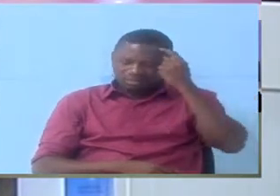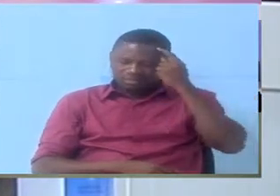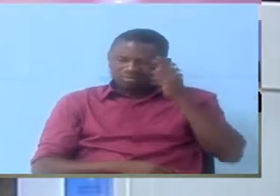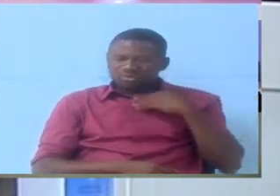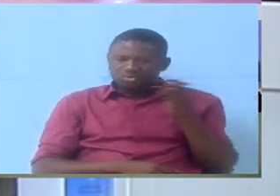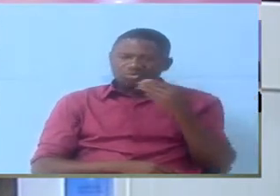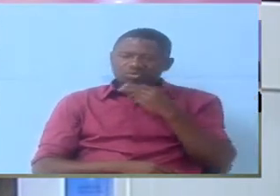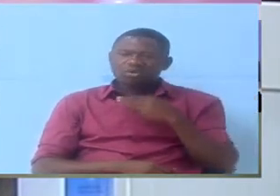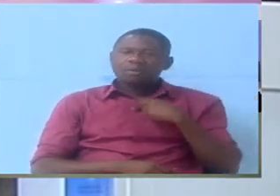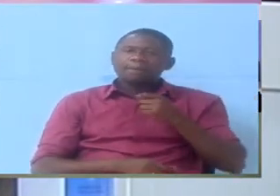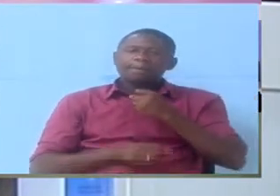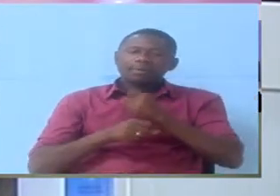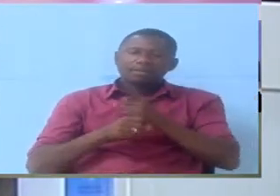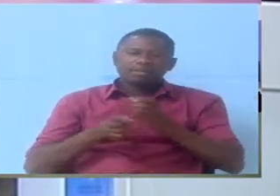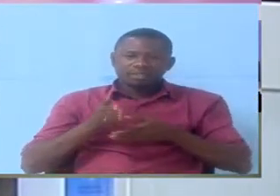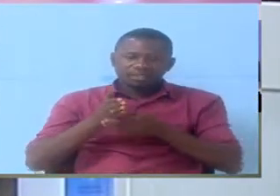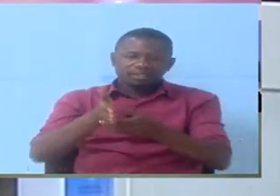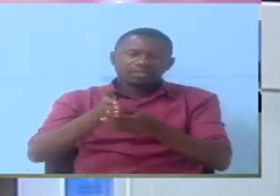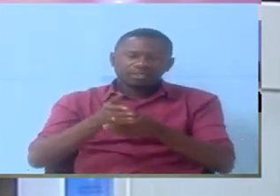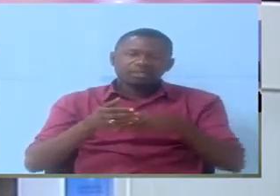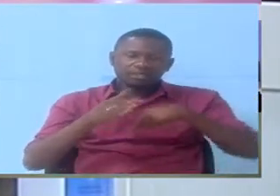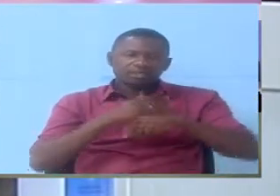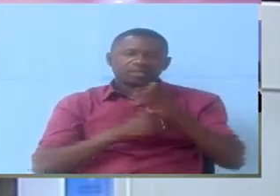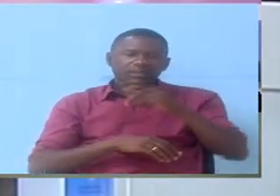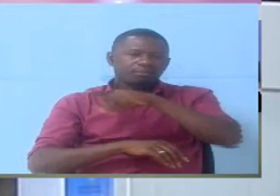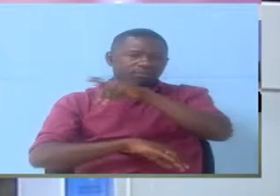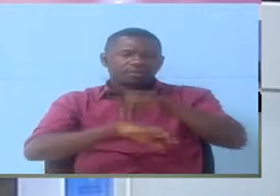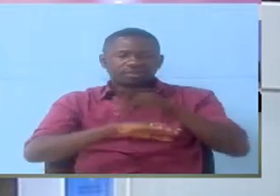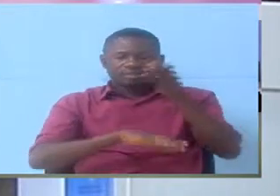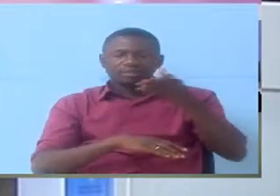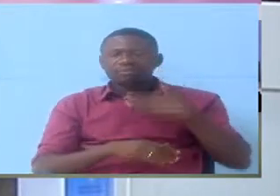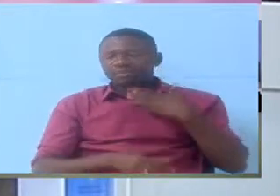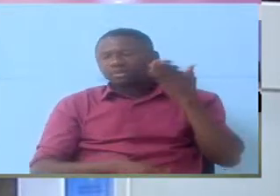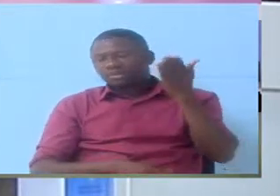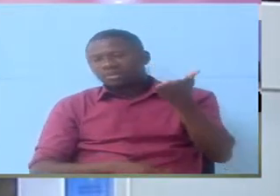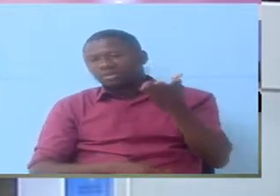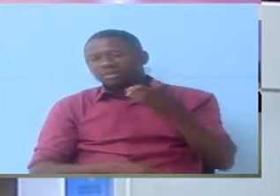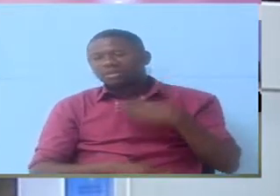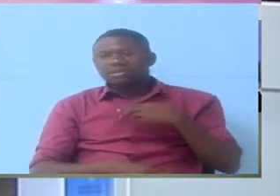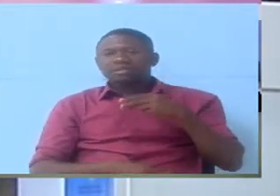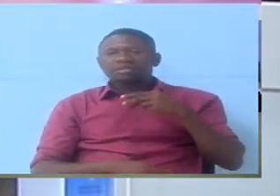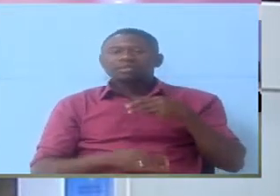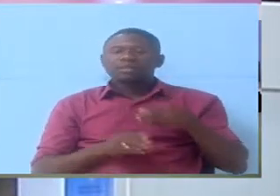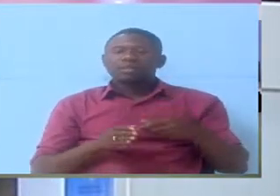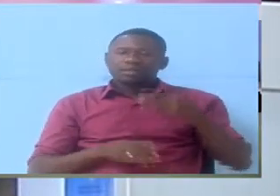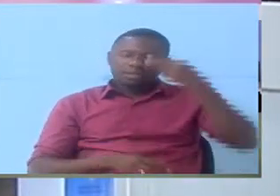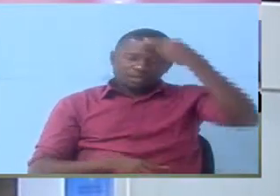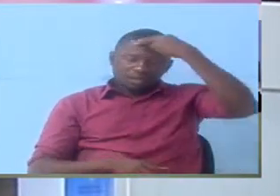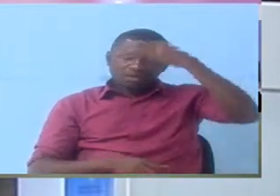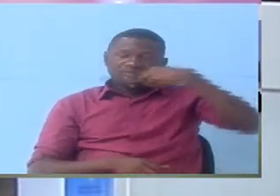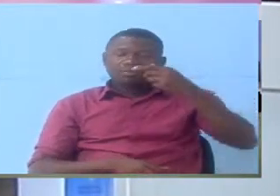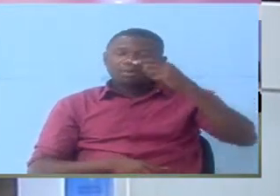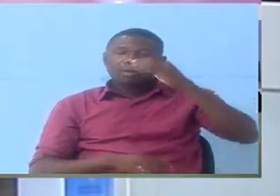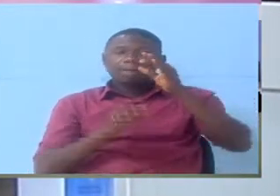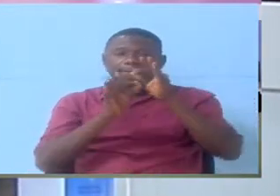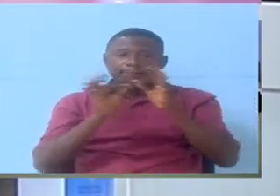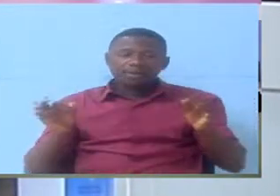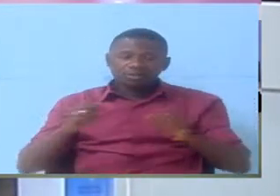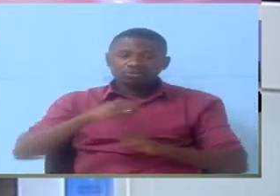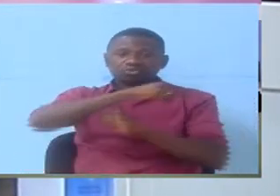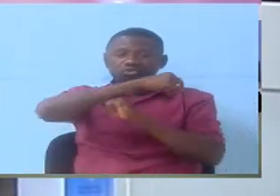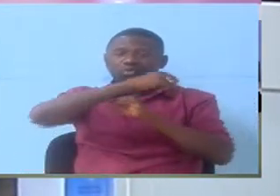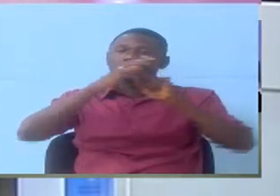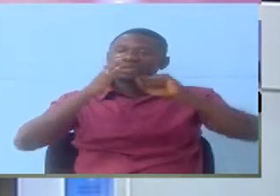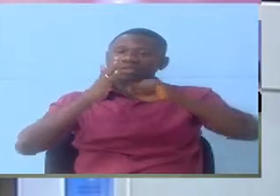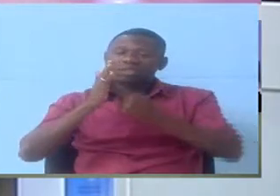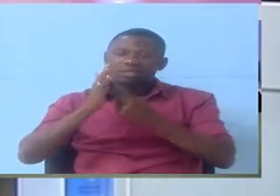obunda nyatonkaya. So I was there. Mbijele. As head of the peace support center. Meya longkolem Cairo sembentu ya